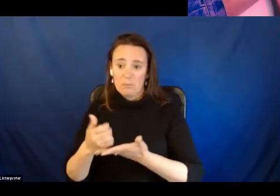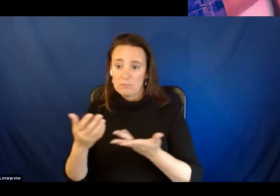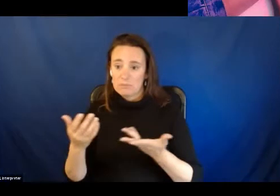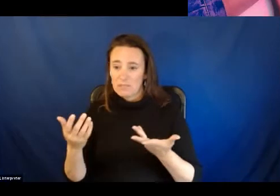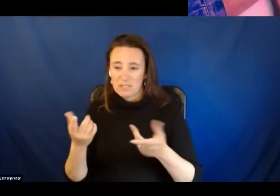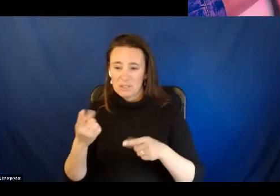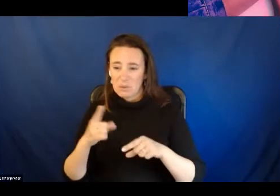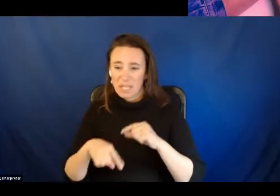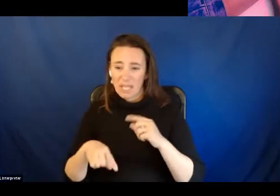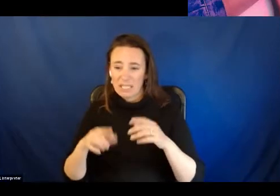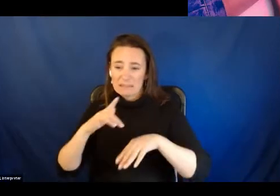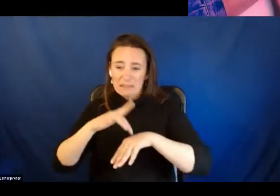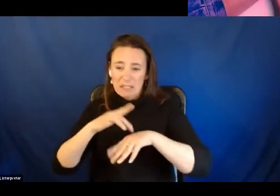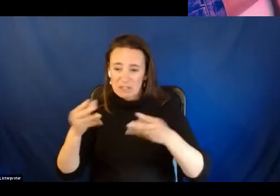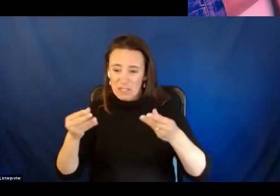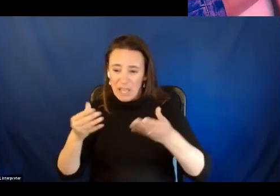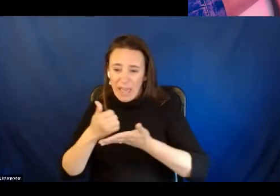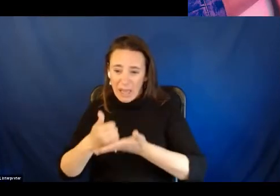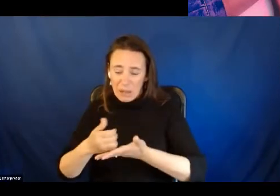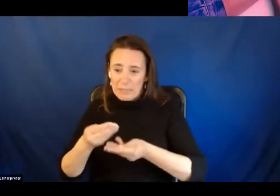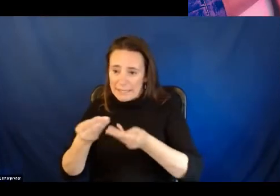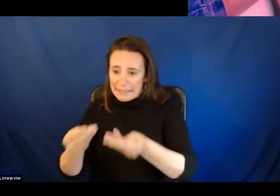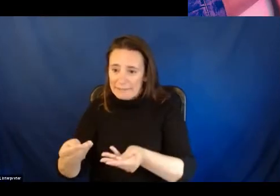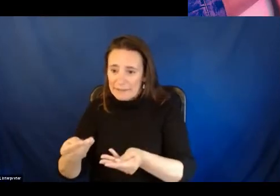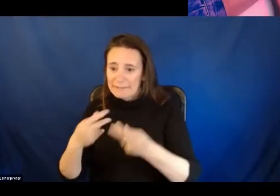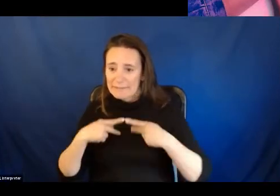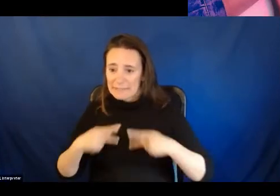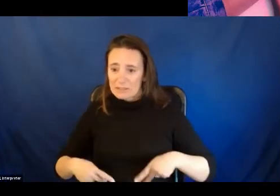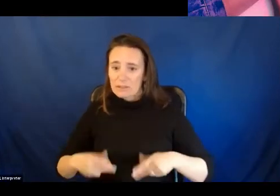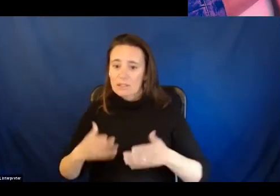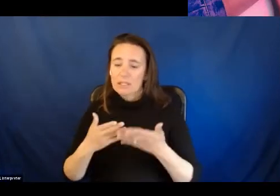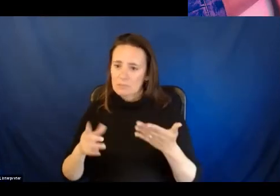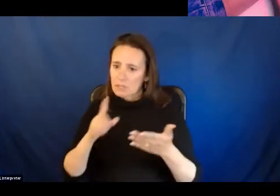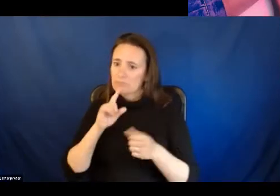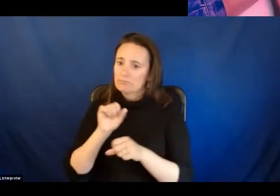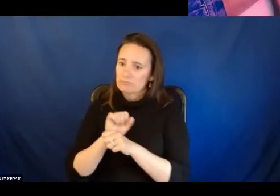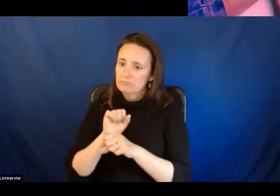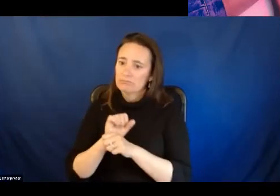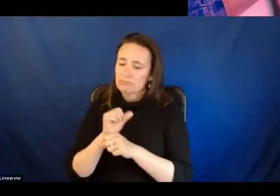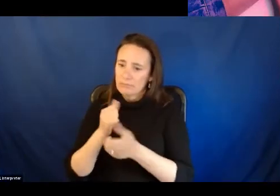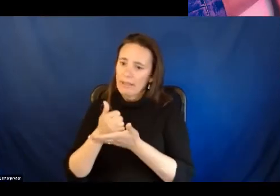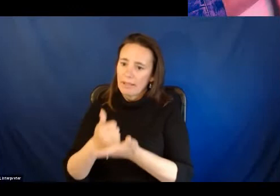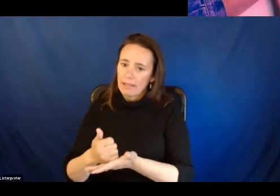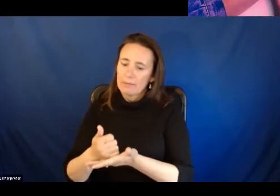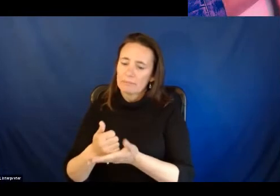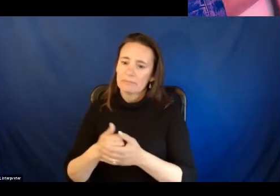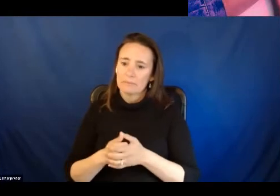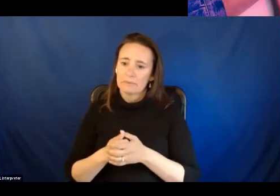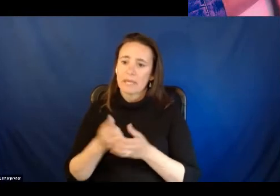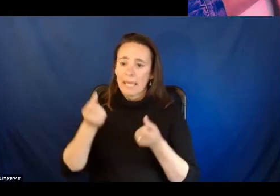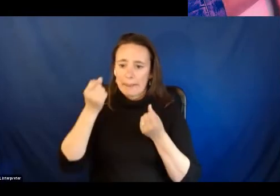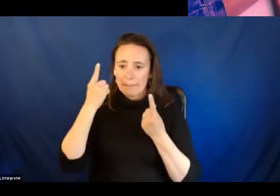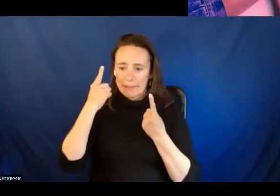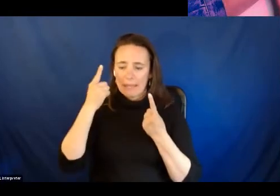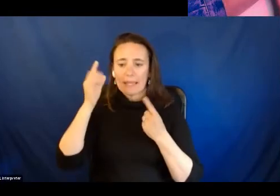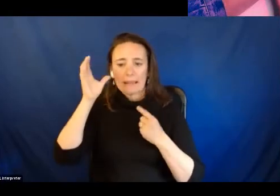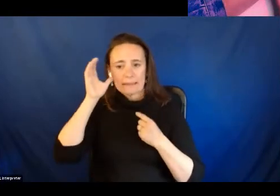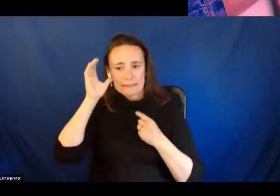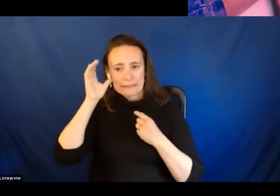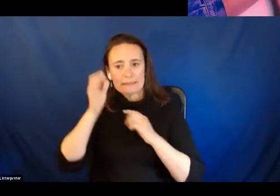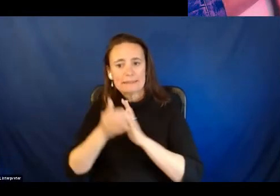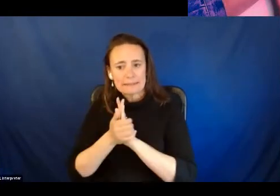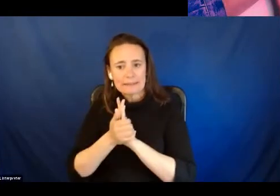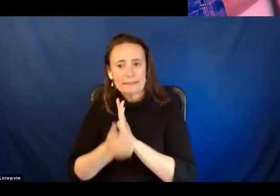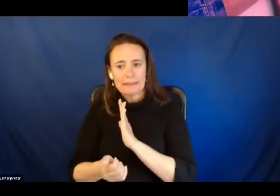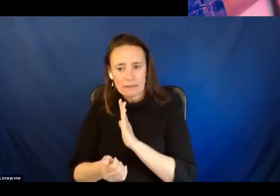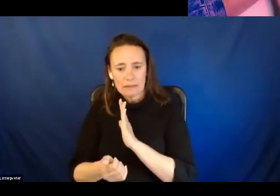haven't given them anything physically, but they really are. Empathetic listening is a skill, and it's not something that